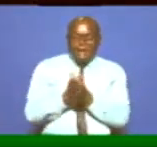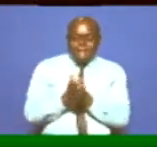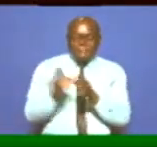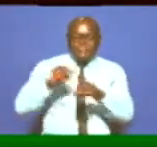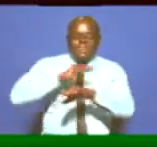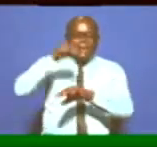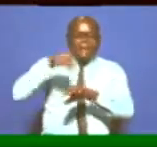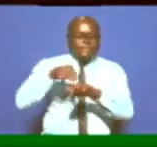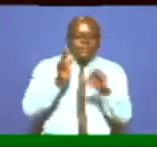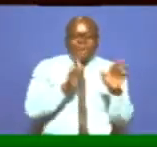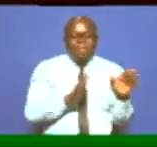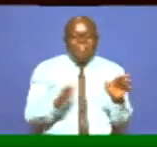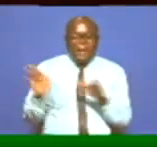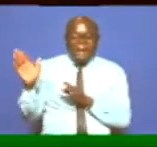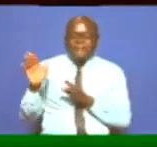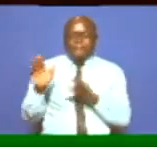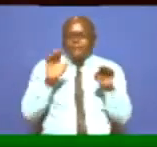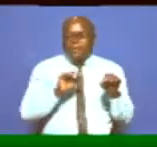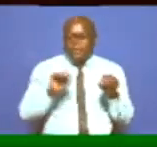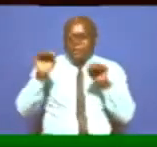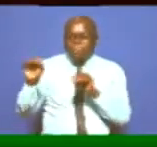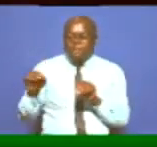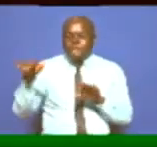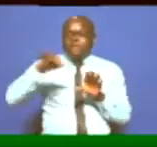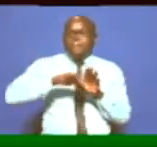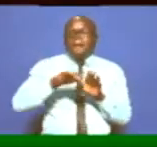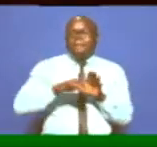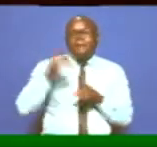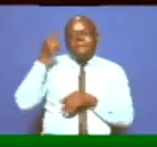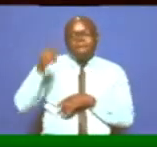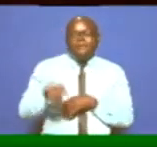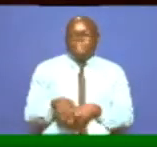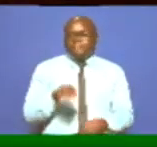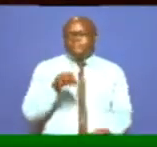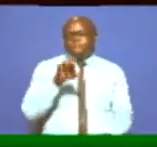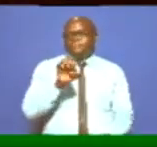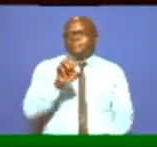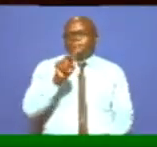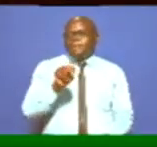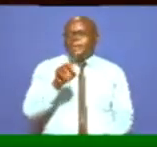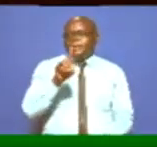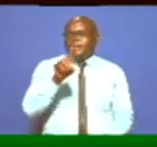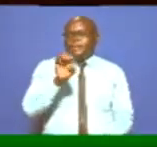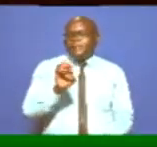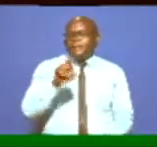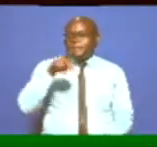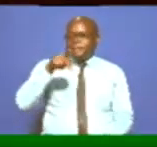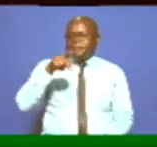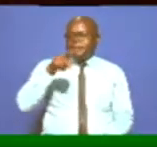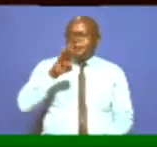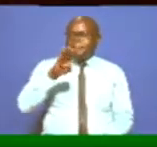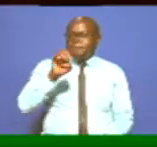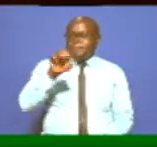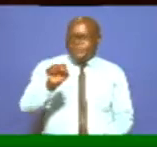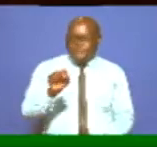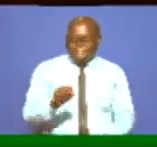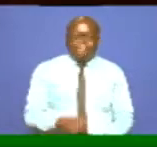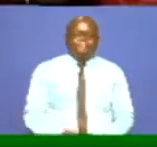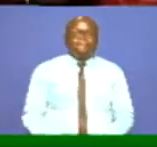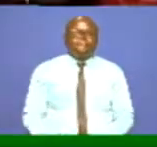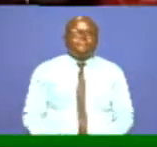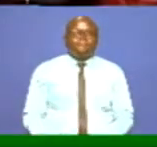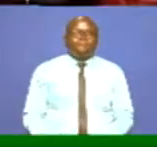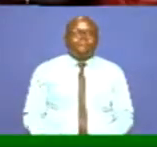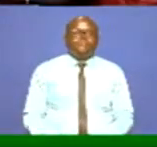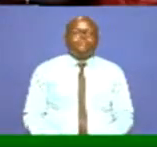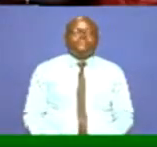Planning. Then we go to the member for NDBS, Honorable Dr. Pukose Robert.